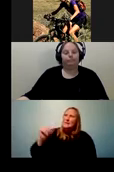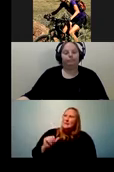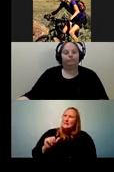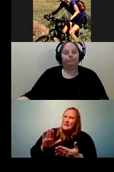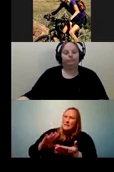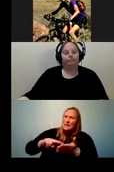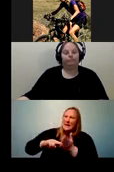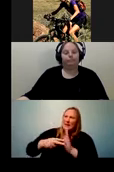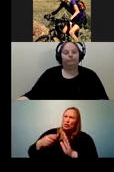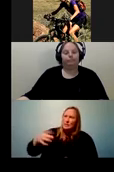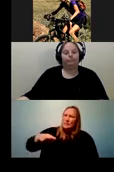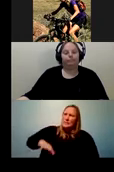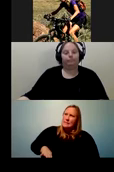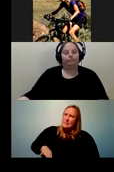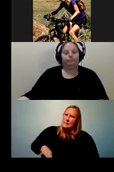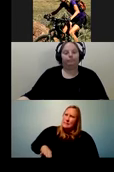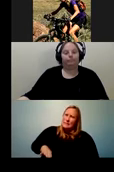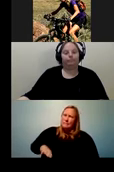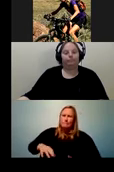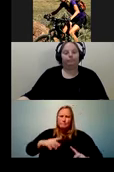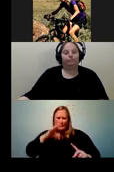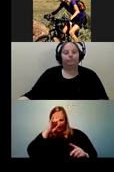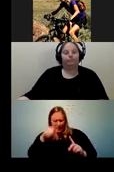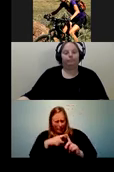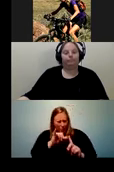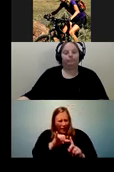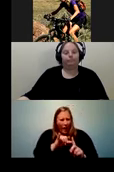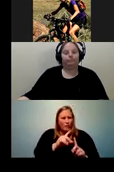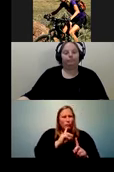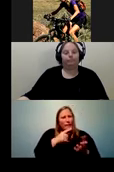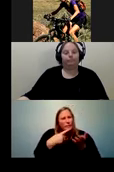interest? Talk this over with someone who doesn't have these,